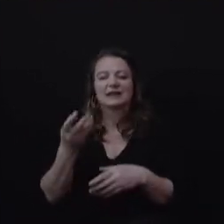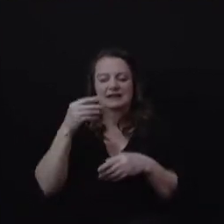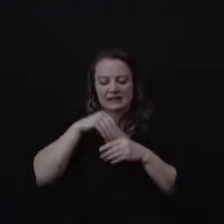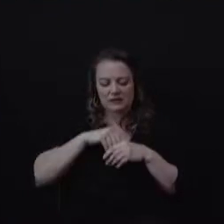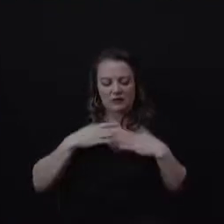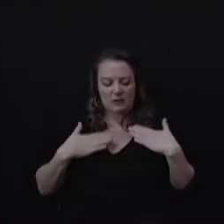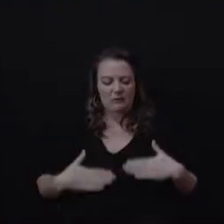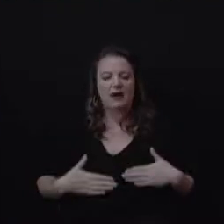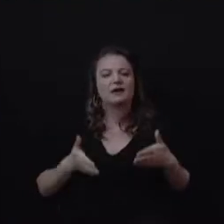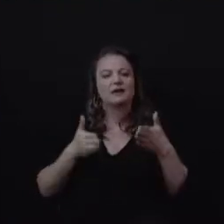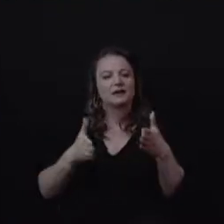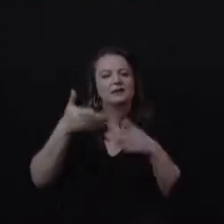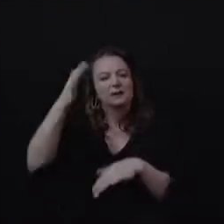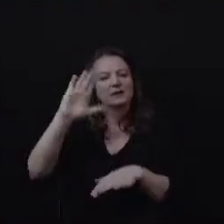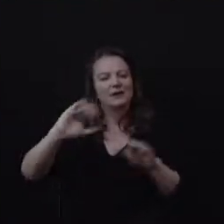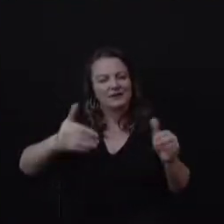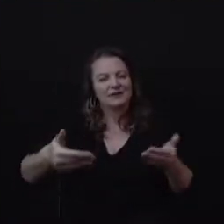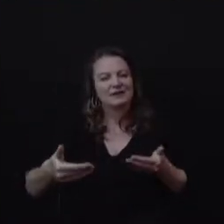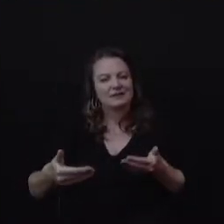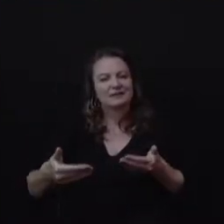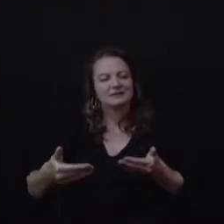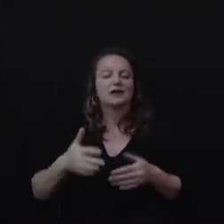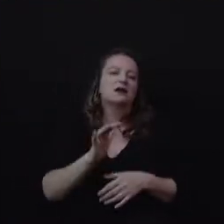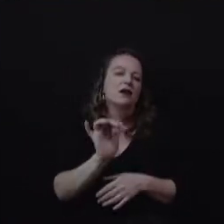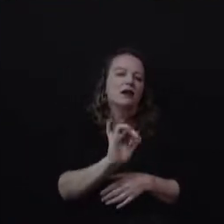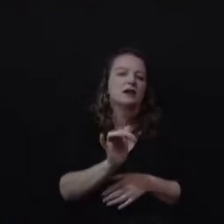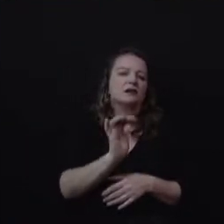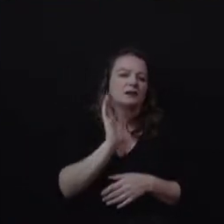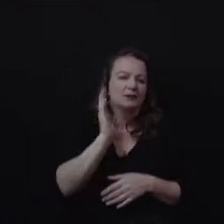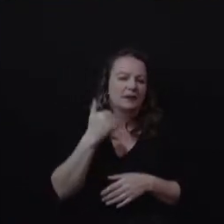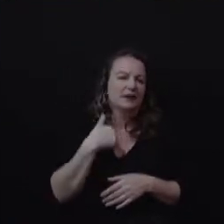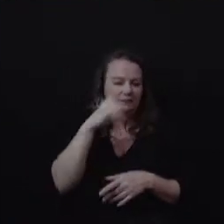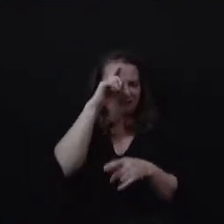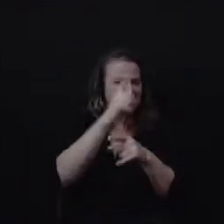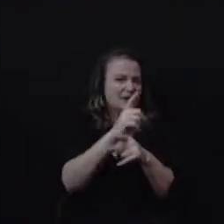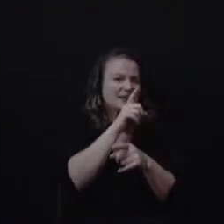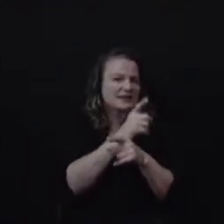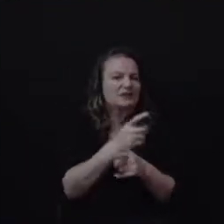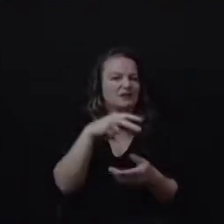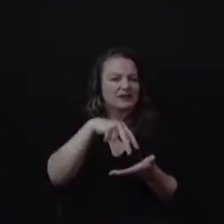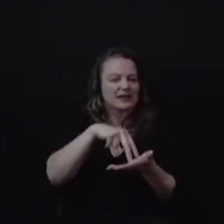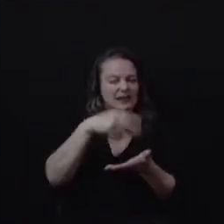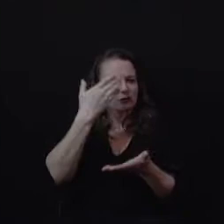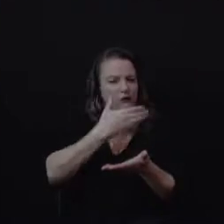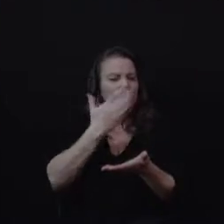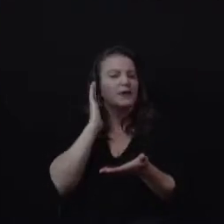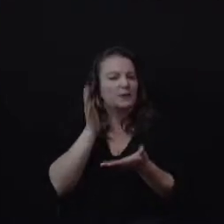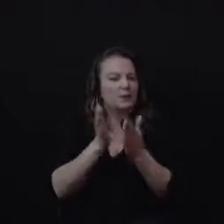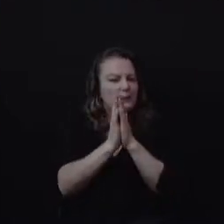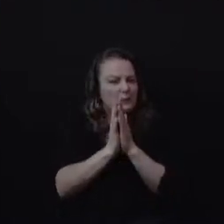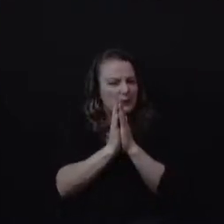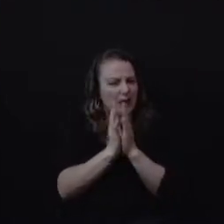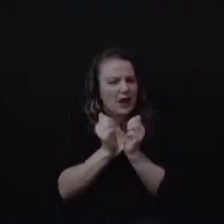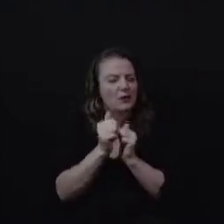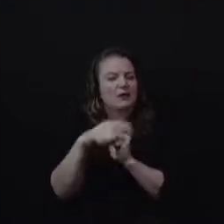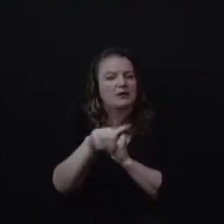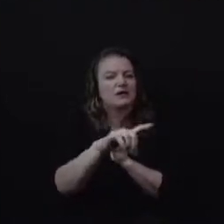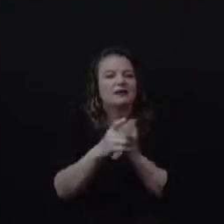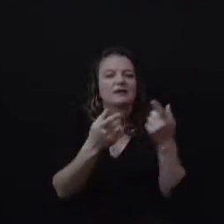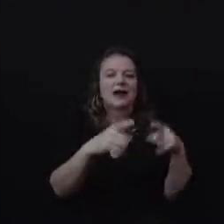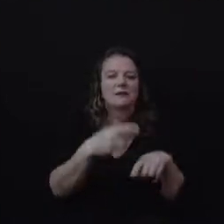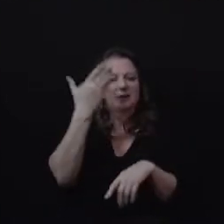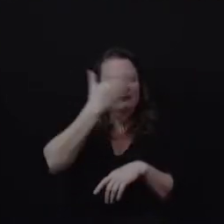God has invited us to. And there'll also be brothers and sisters here to pray with you. And that's going to be happening up front. It's going to be happening in